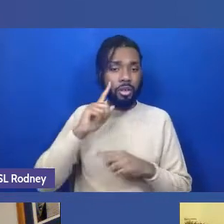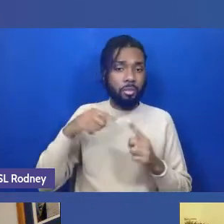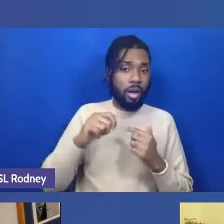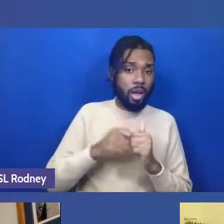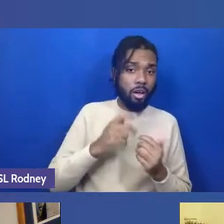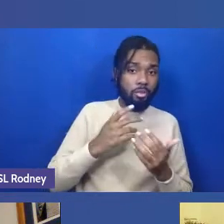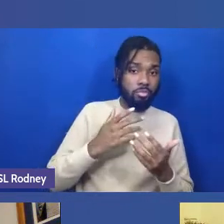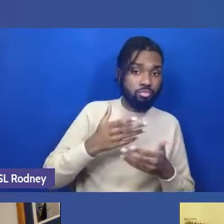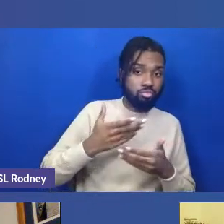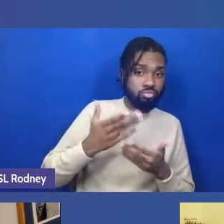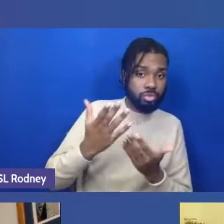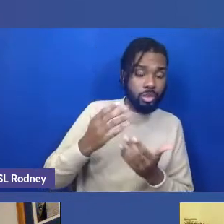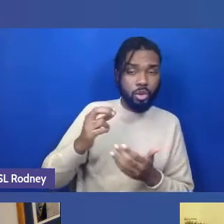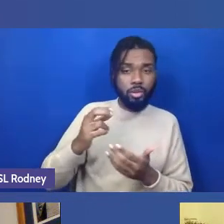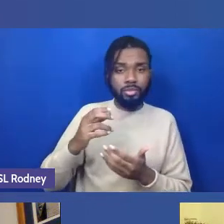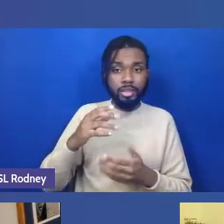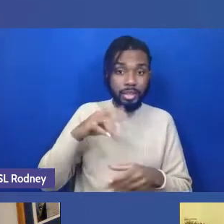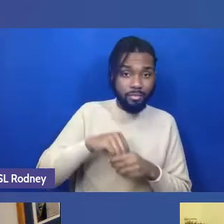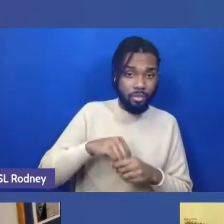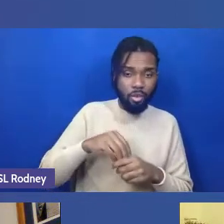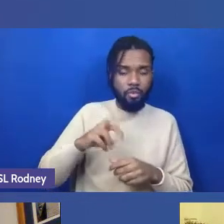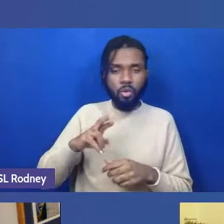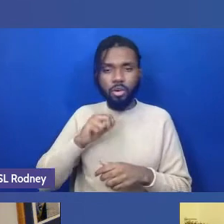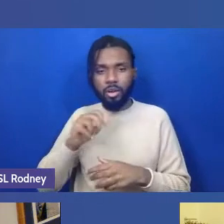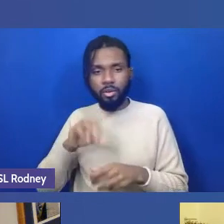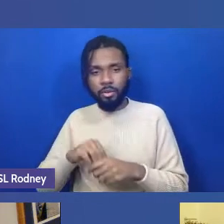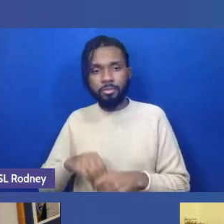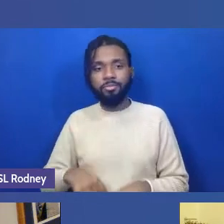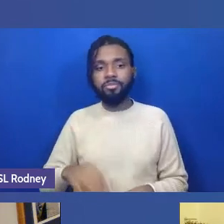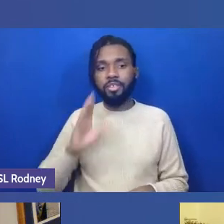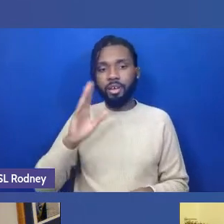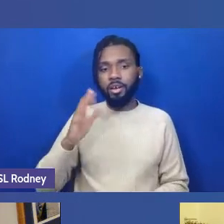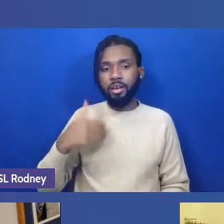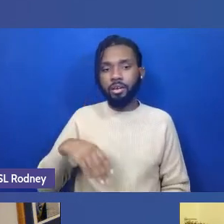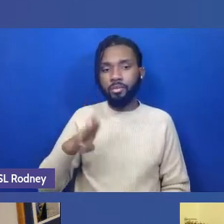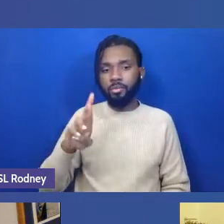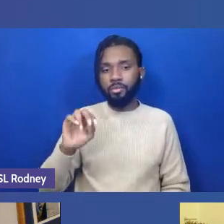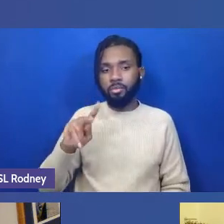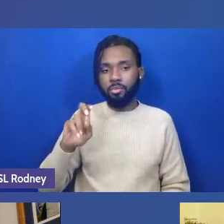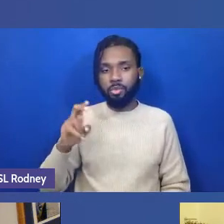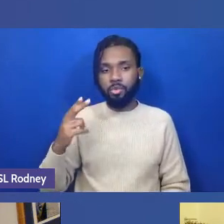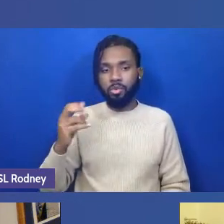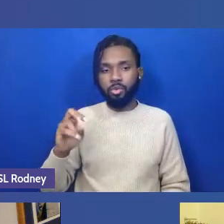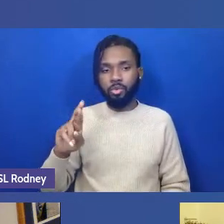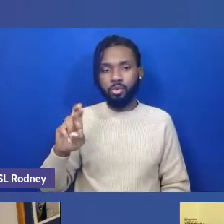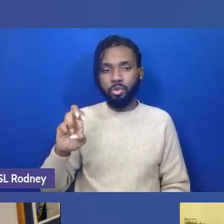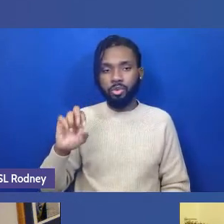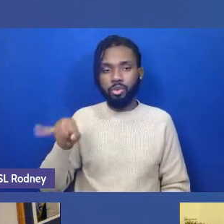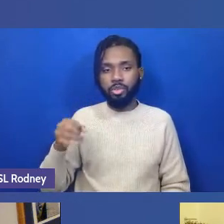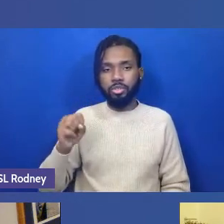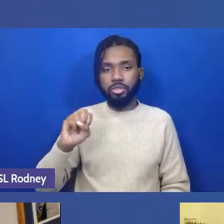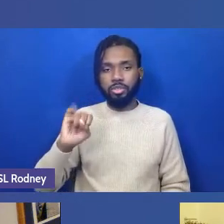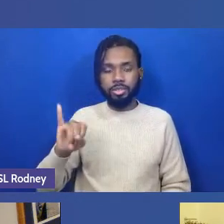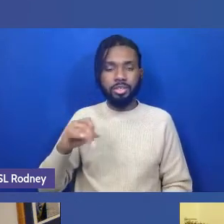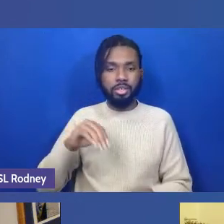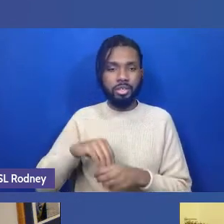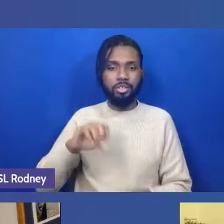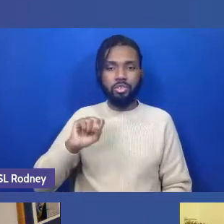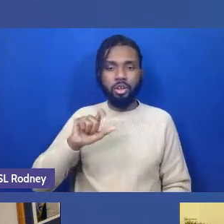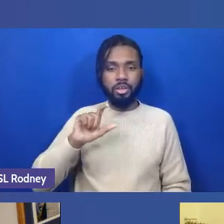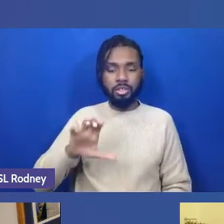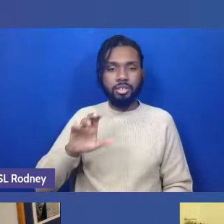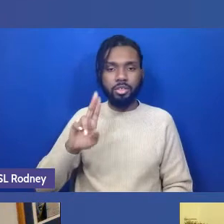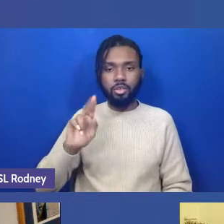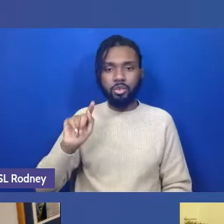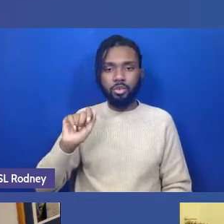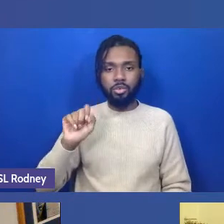Right. Again, I'm Brooke Horsch, and I'm based in Salt Lake City, Utah. We are on the ancestral homelands